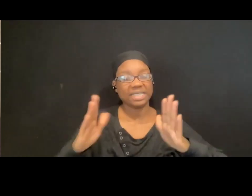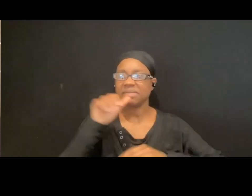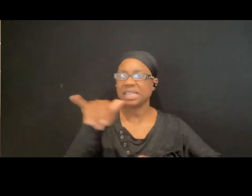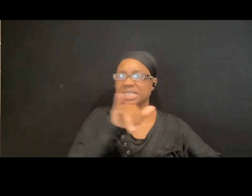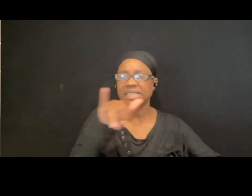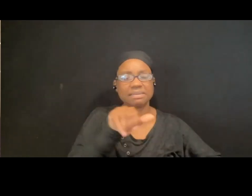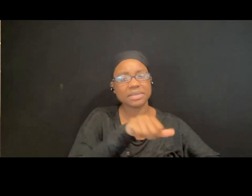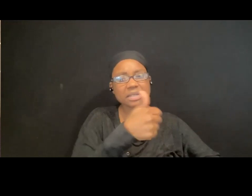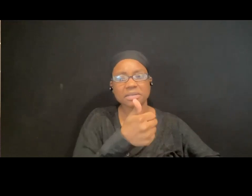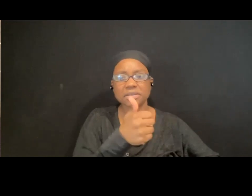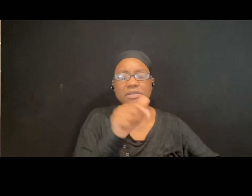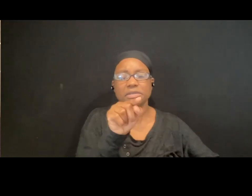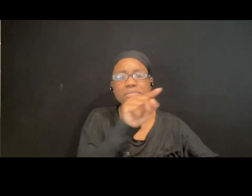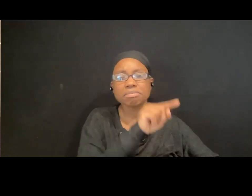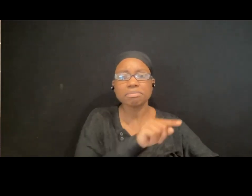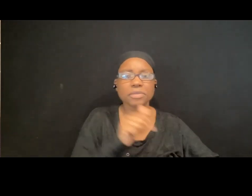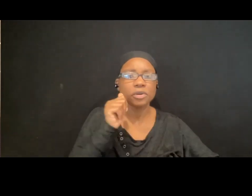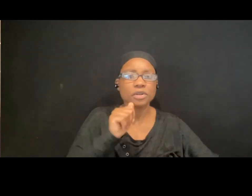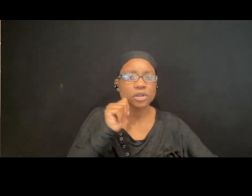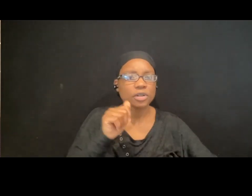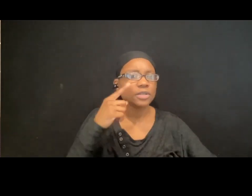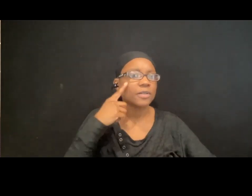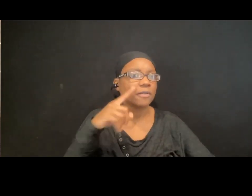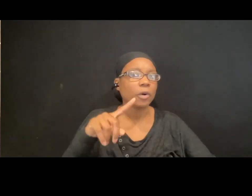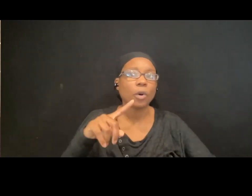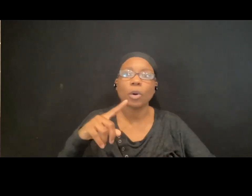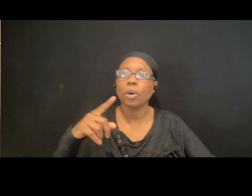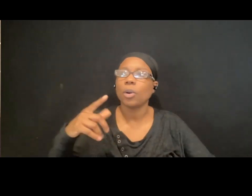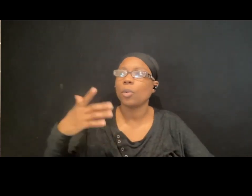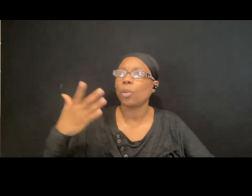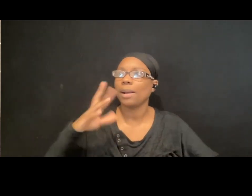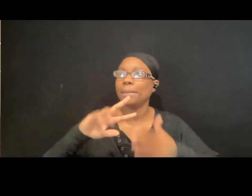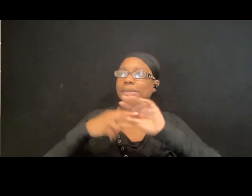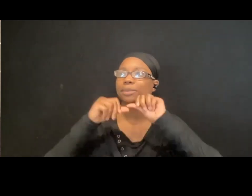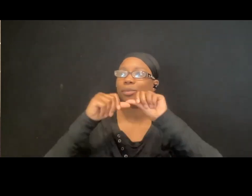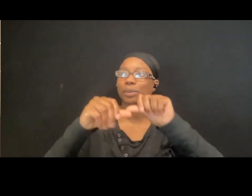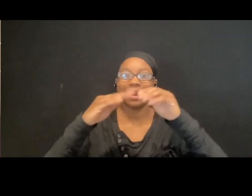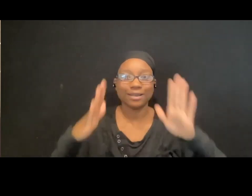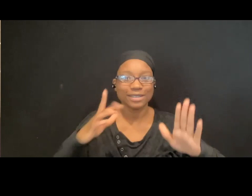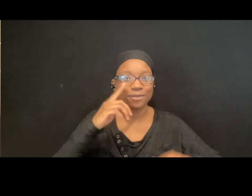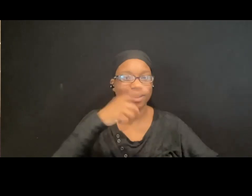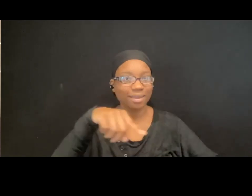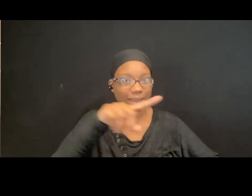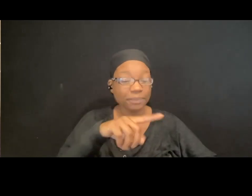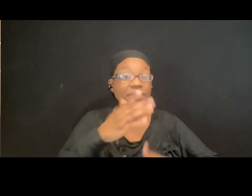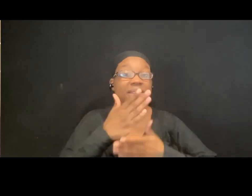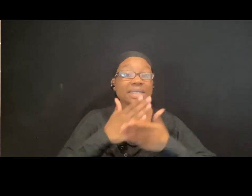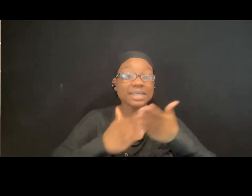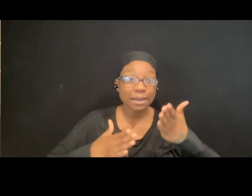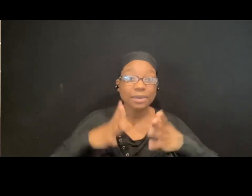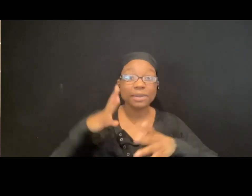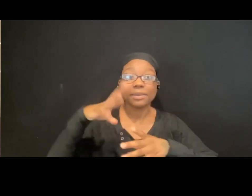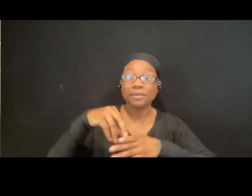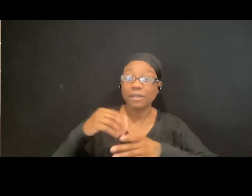have, for like what would constitute permanent housing for them, right? Some of them are engaged in survival sex